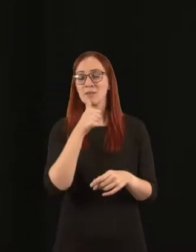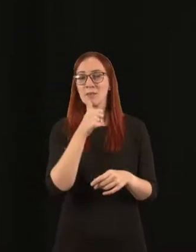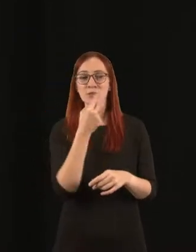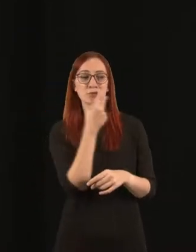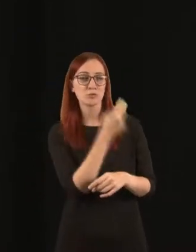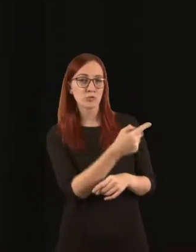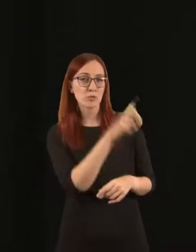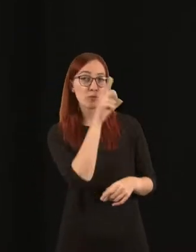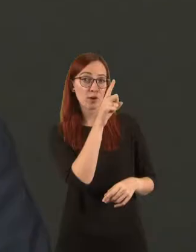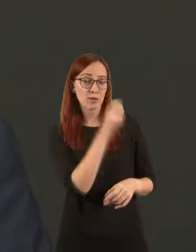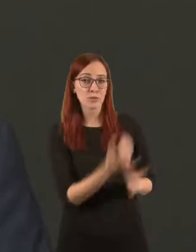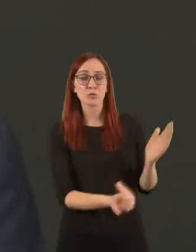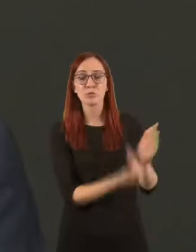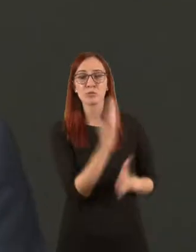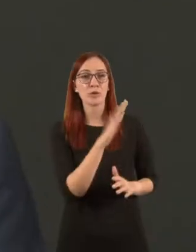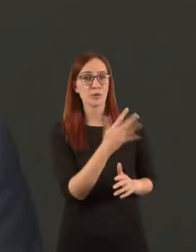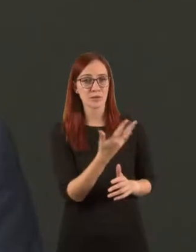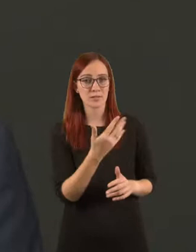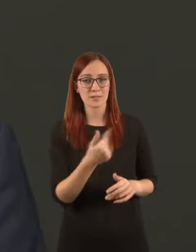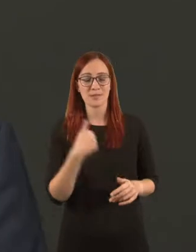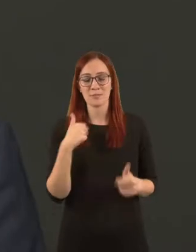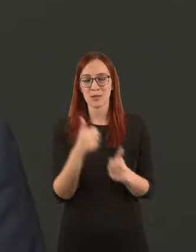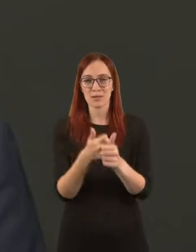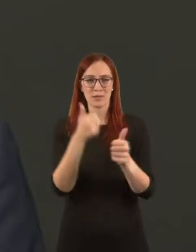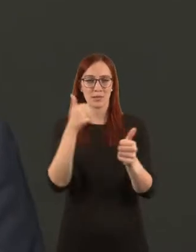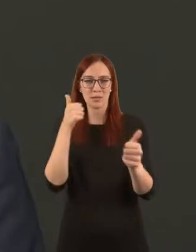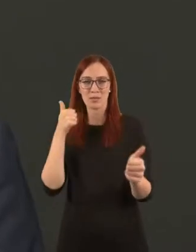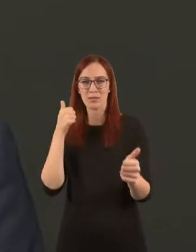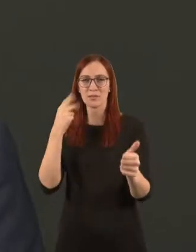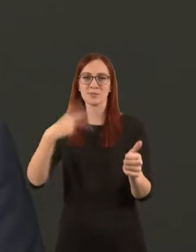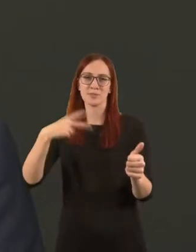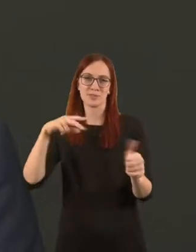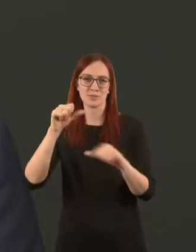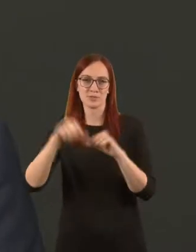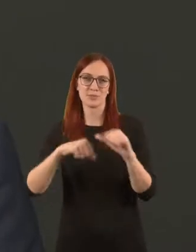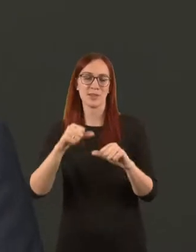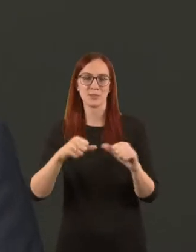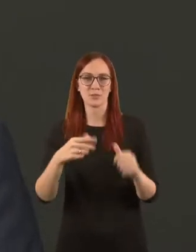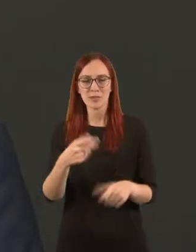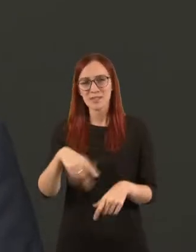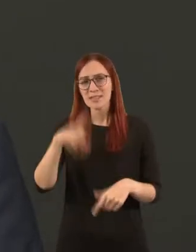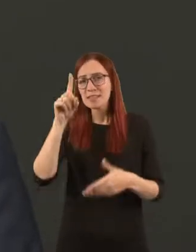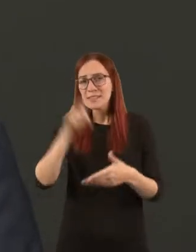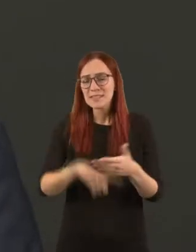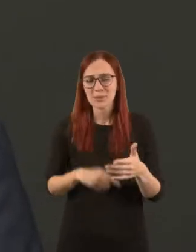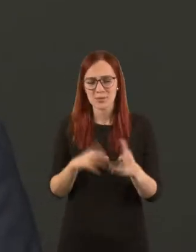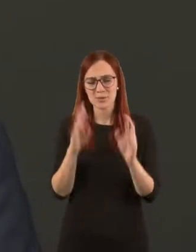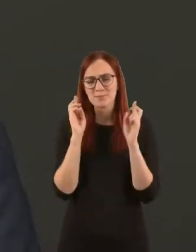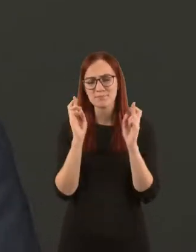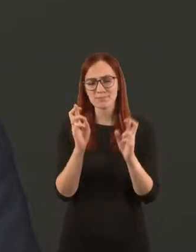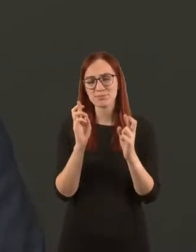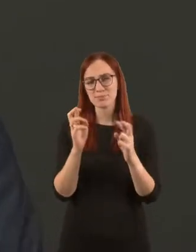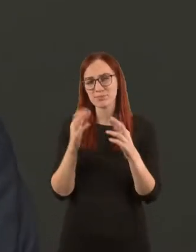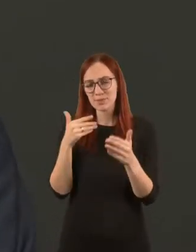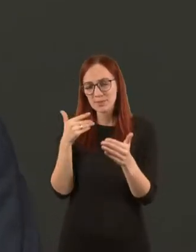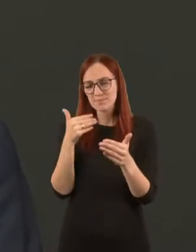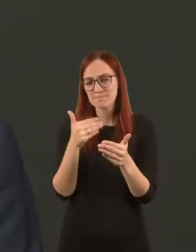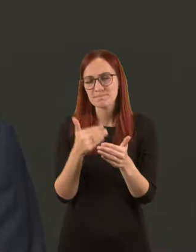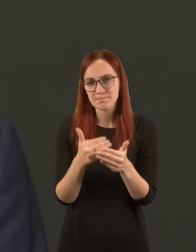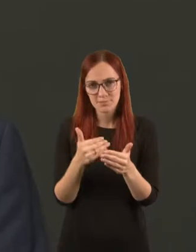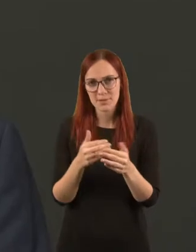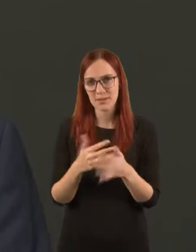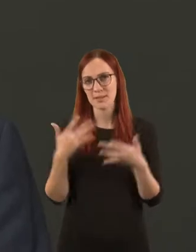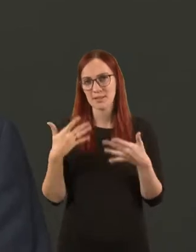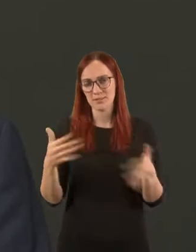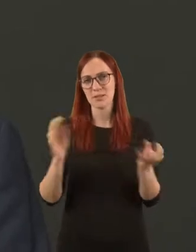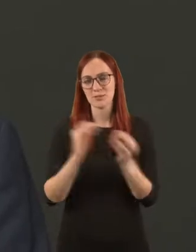the technical documents. Well, we know that the Germans have new documents. We're 20 years behind. But